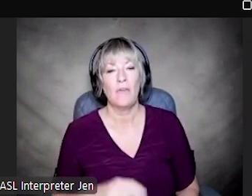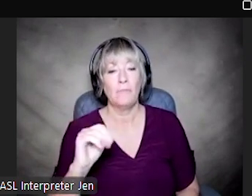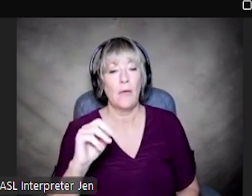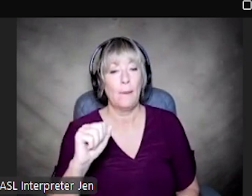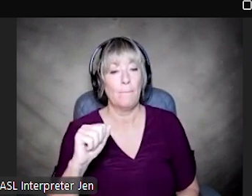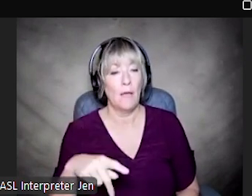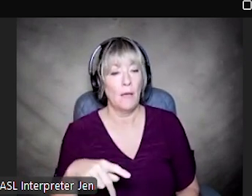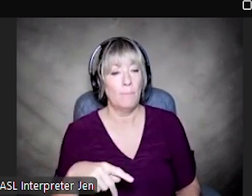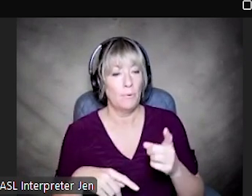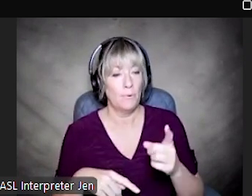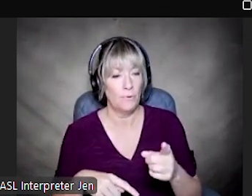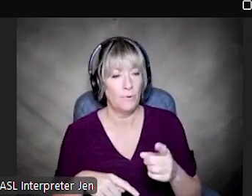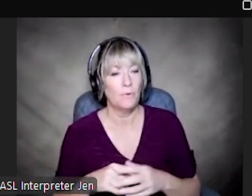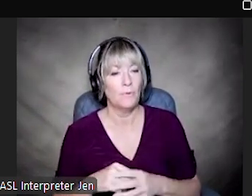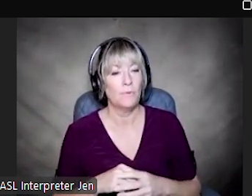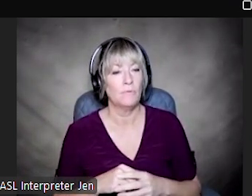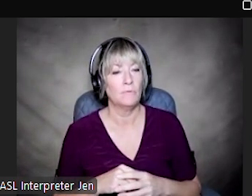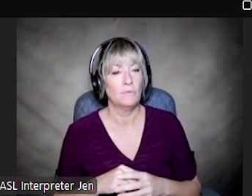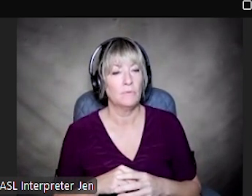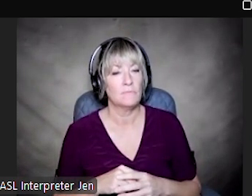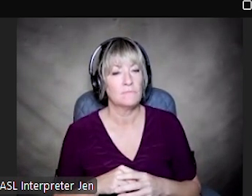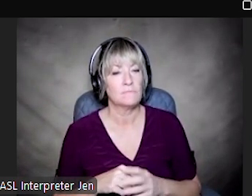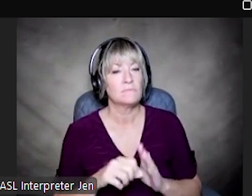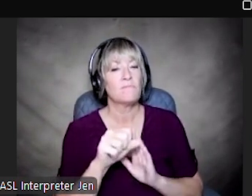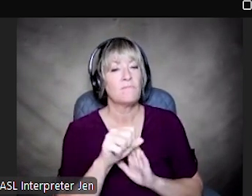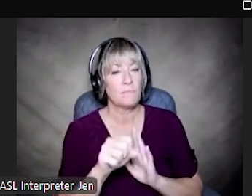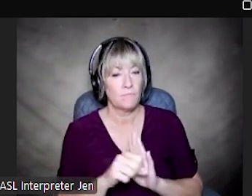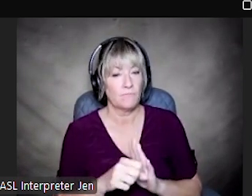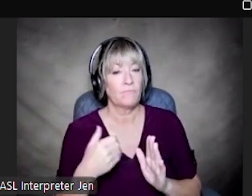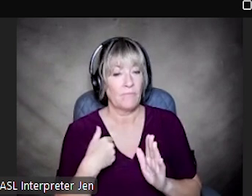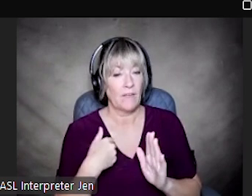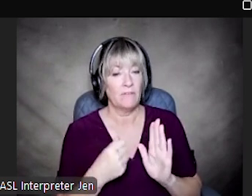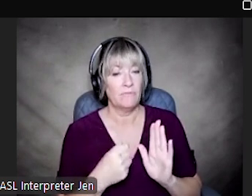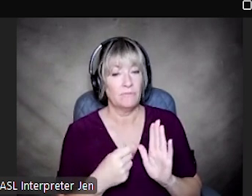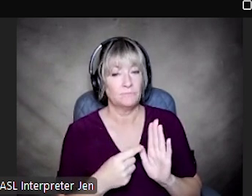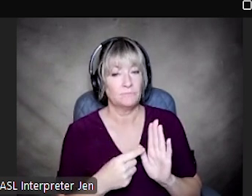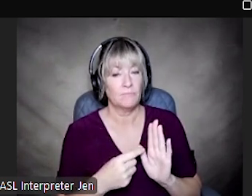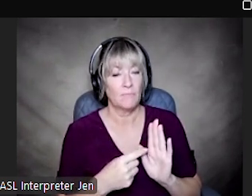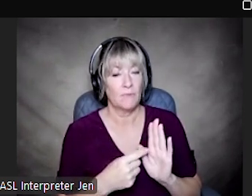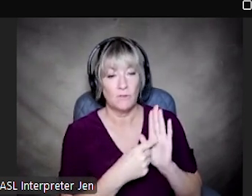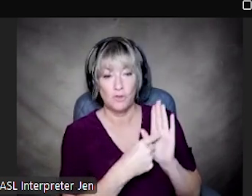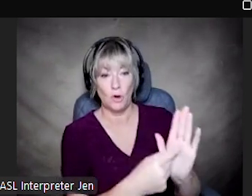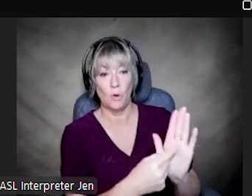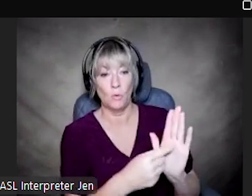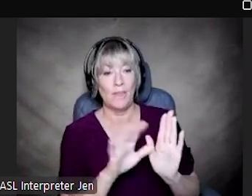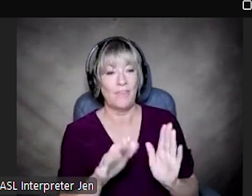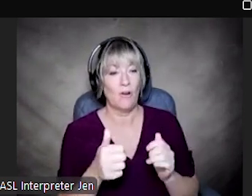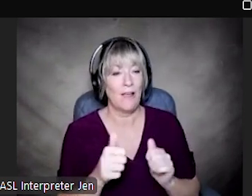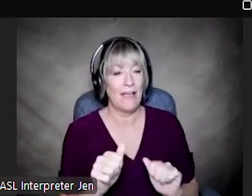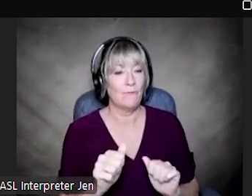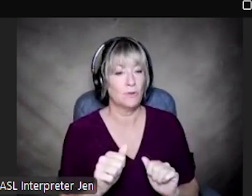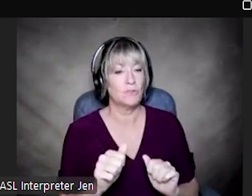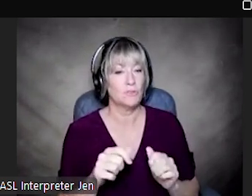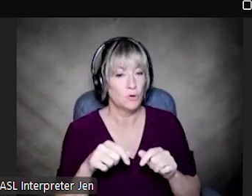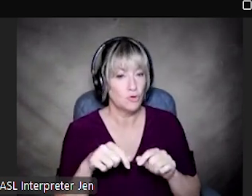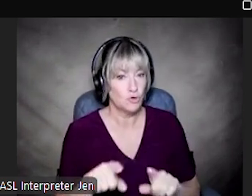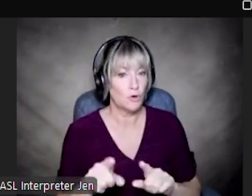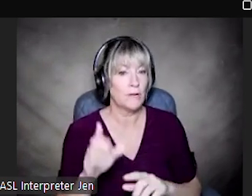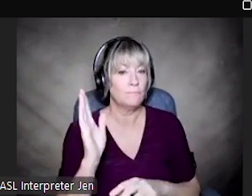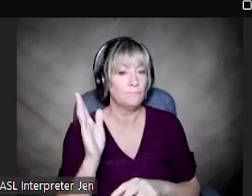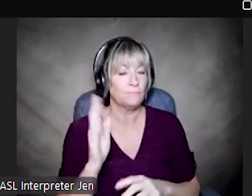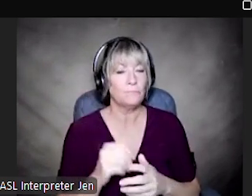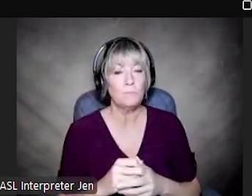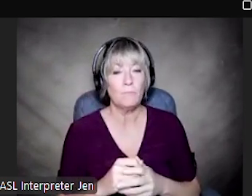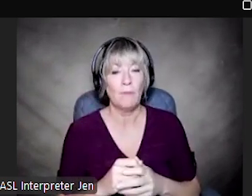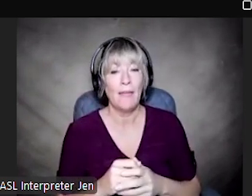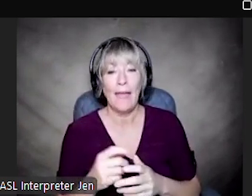is, these are states that have highlighted their efforts during a feature presentation. And the ones